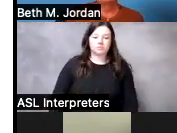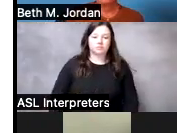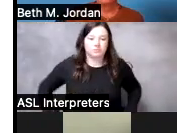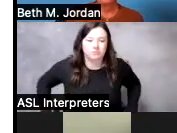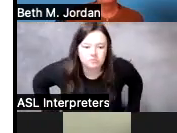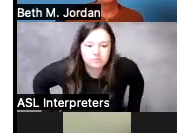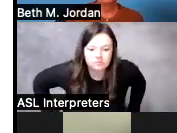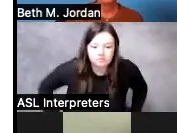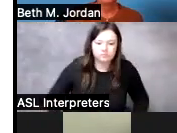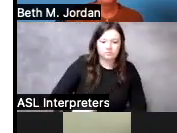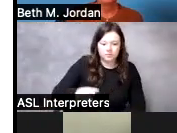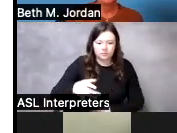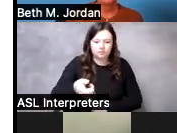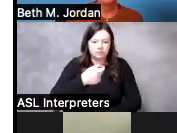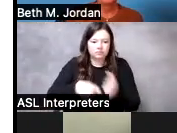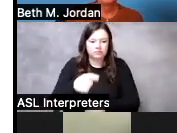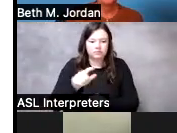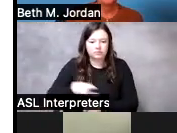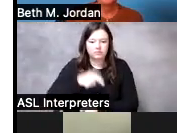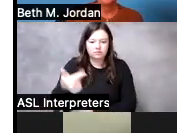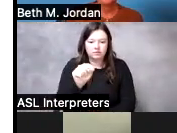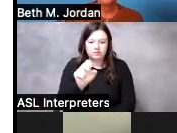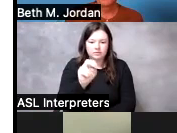impacts as a result of these contributors.